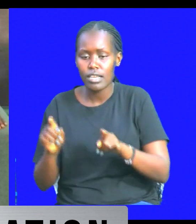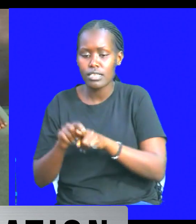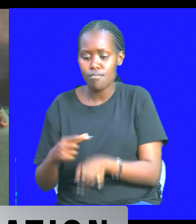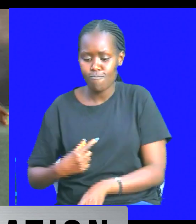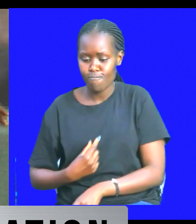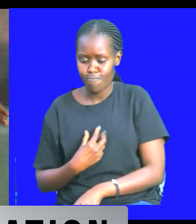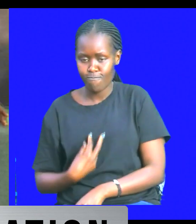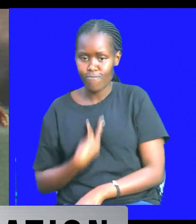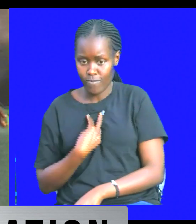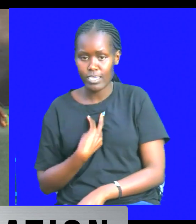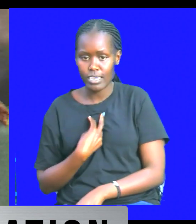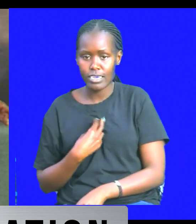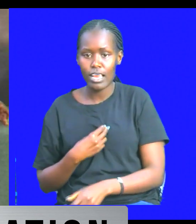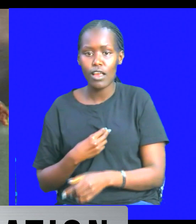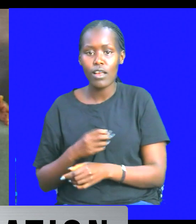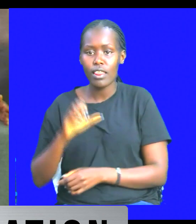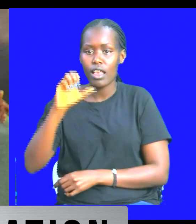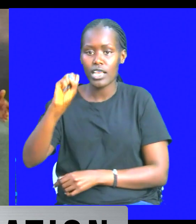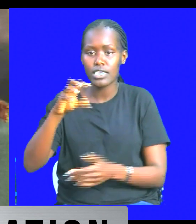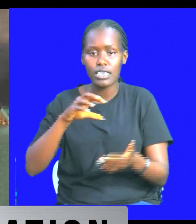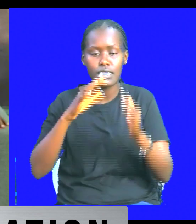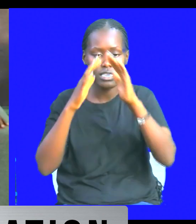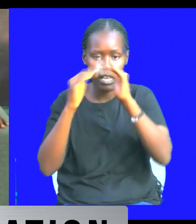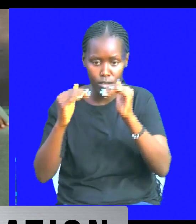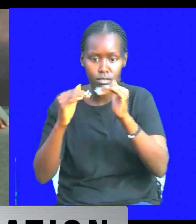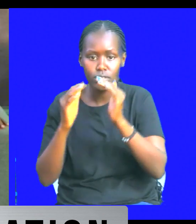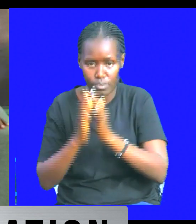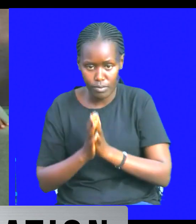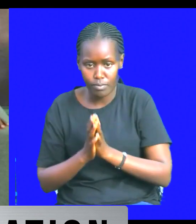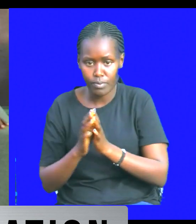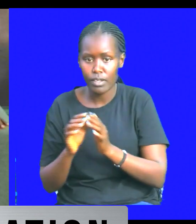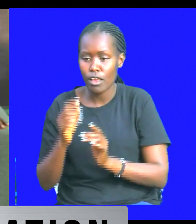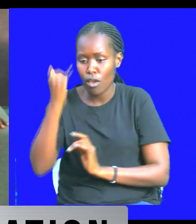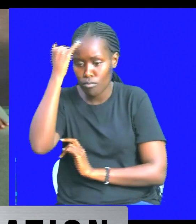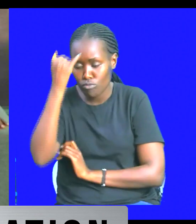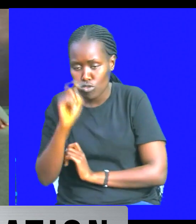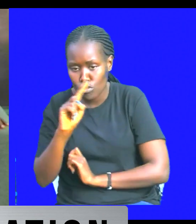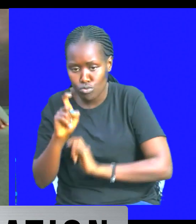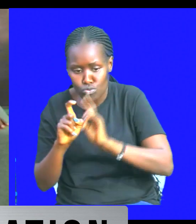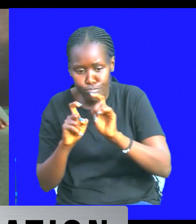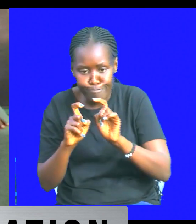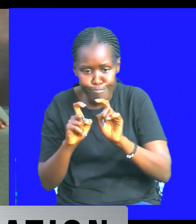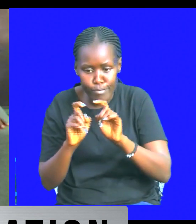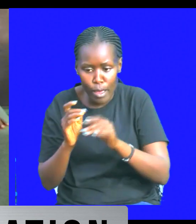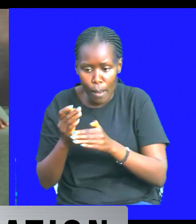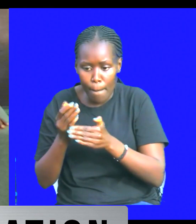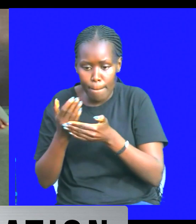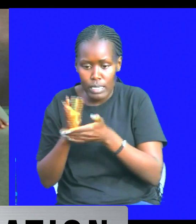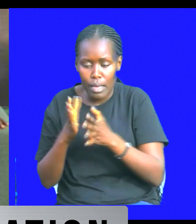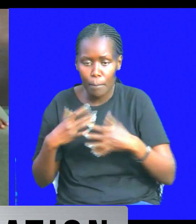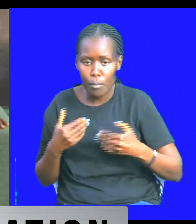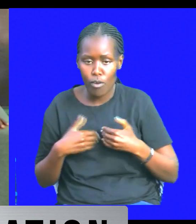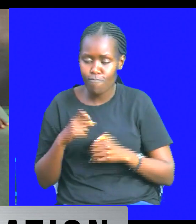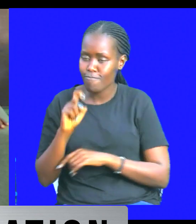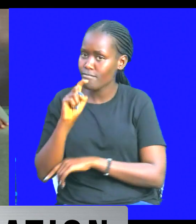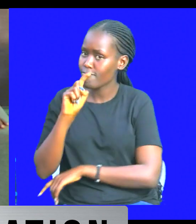even acknowledge that the president is Ruto for the first time. But Jonah, the question that some of us are really asking, and